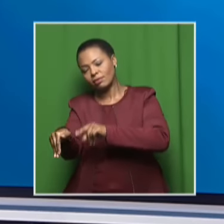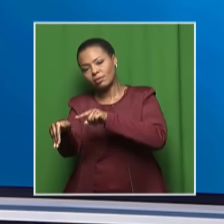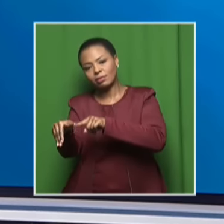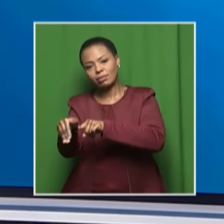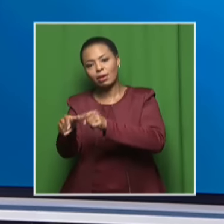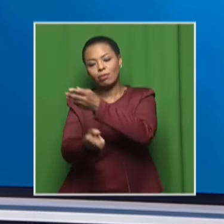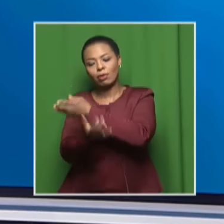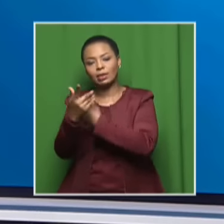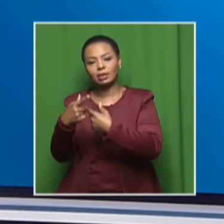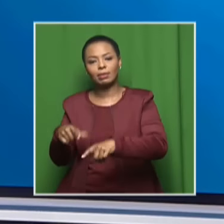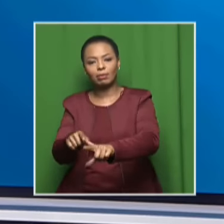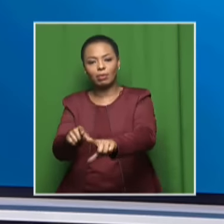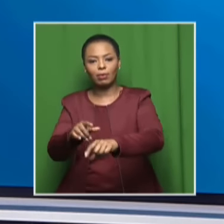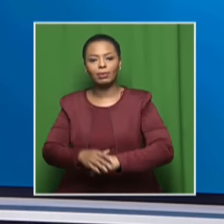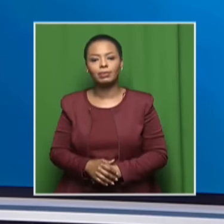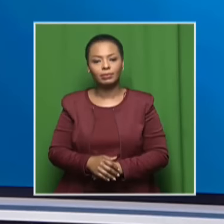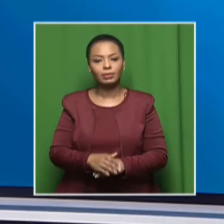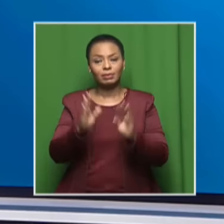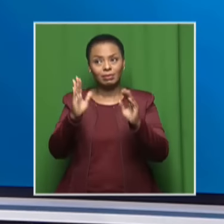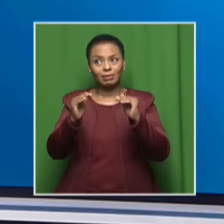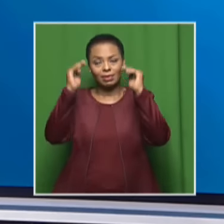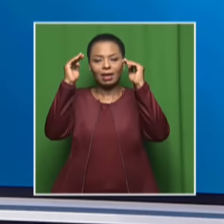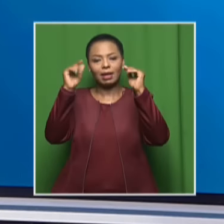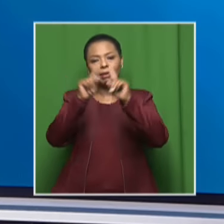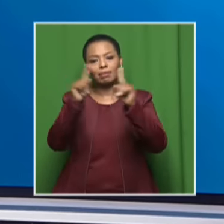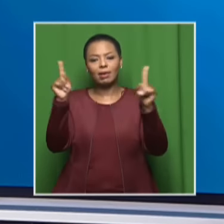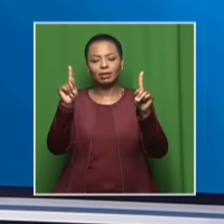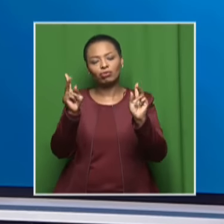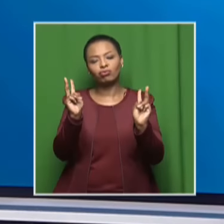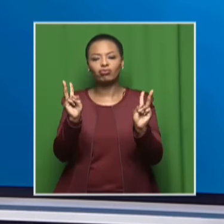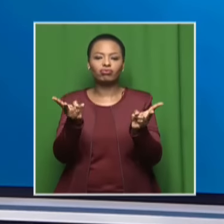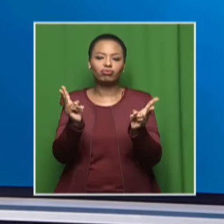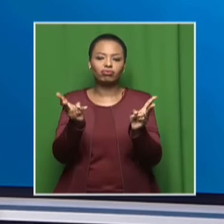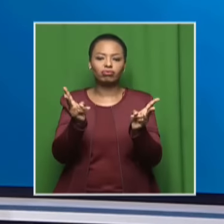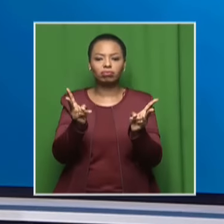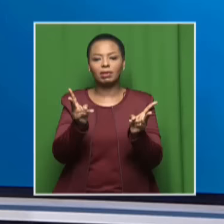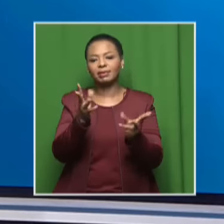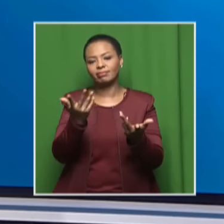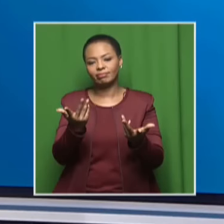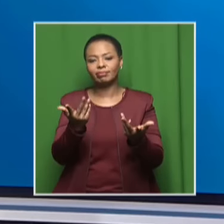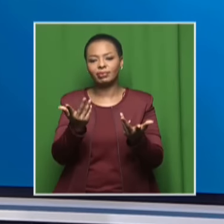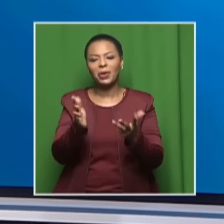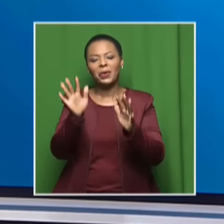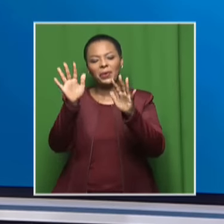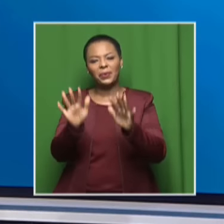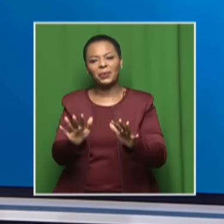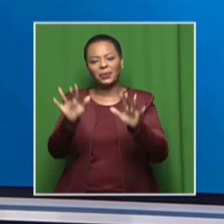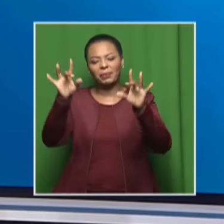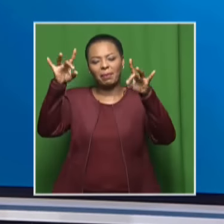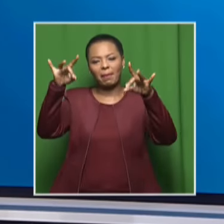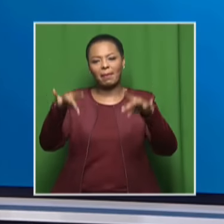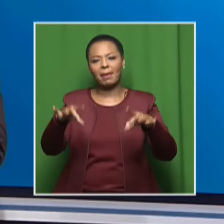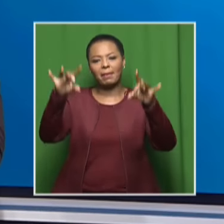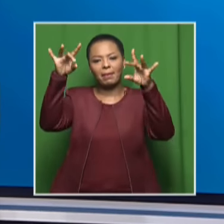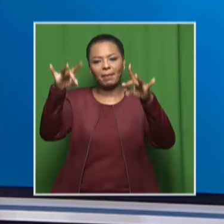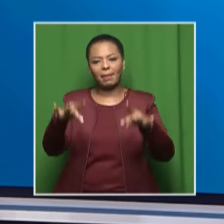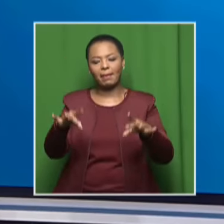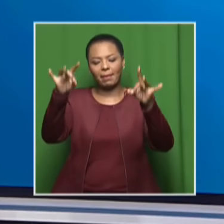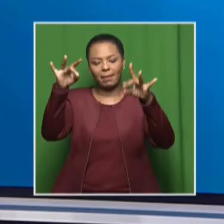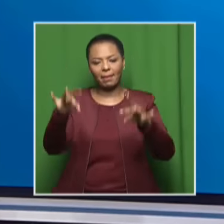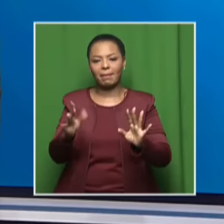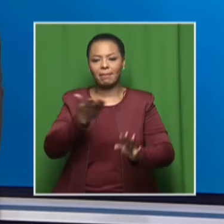the likelihood of the impact is very high, but the impact will be minor. And then this will remain in place for the rest of today, but